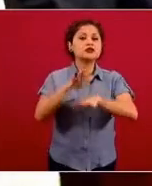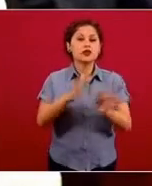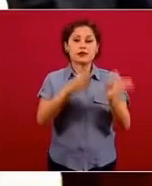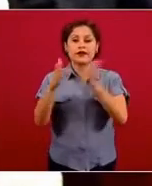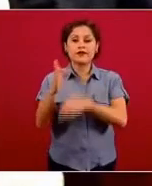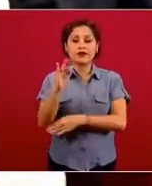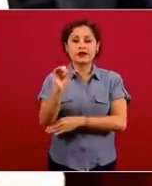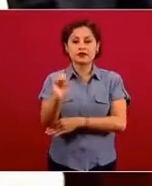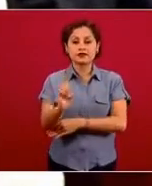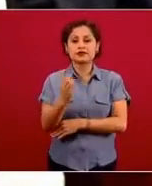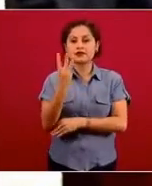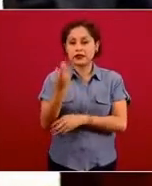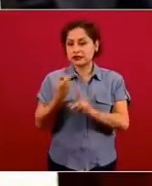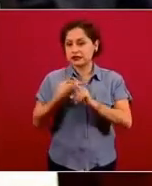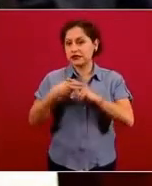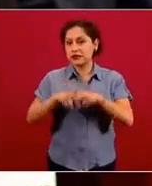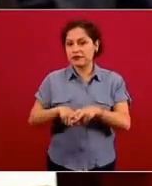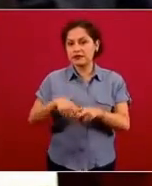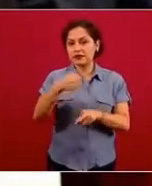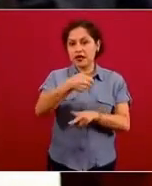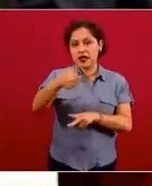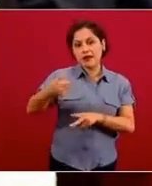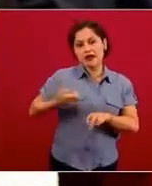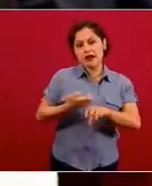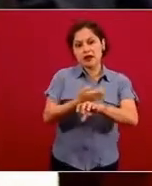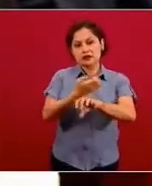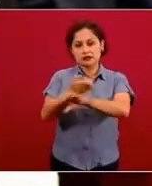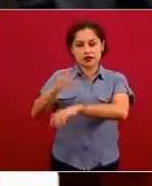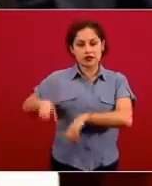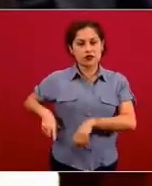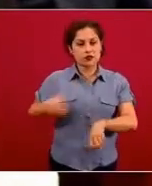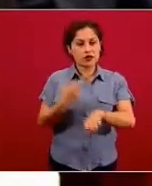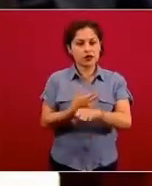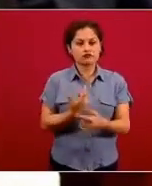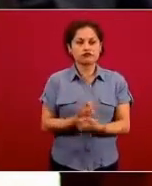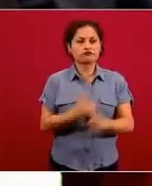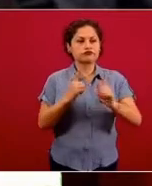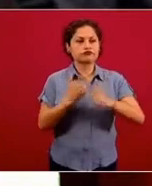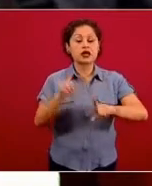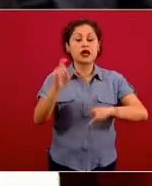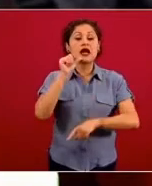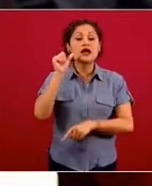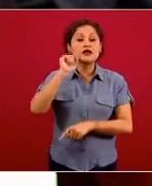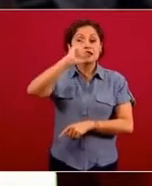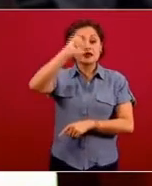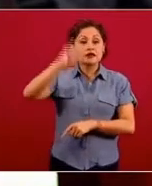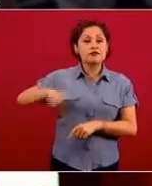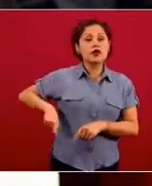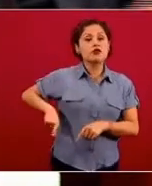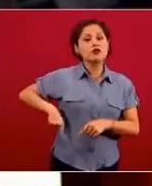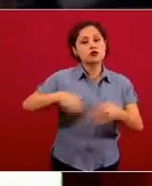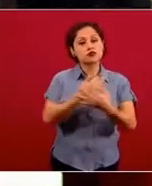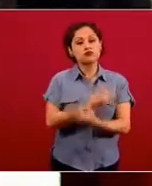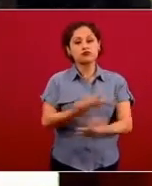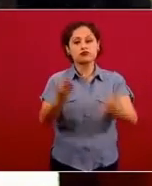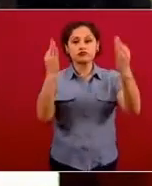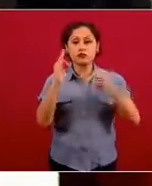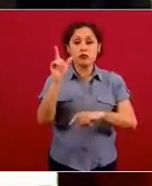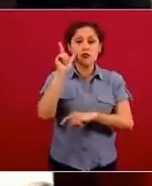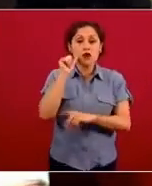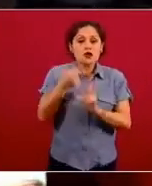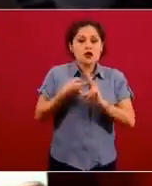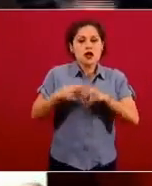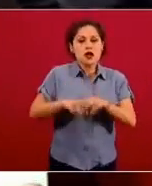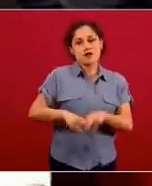discordance, the dissonance that phase 3 had started or hadn't. Each person was making their own